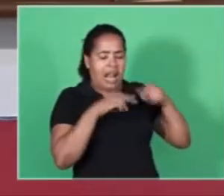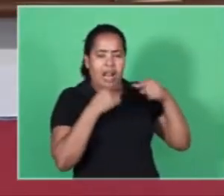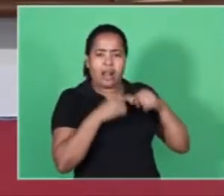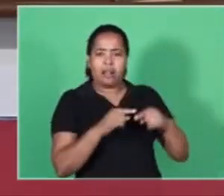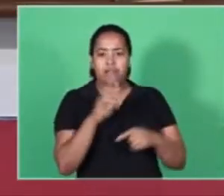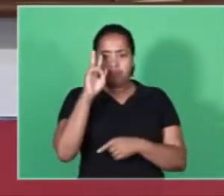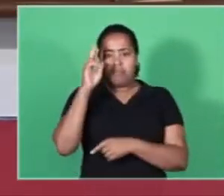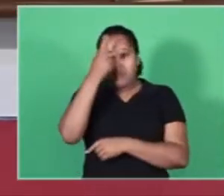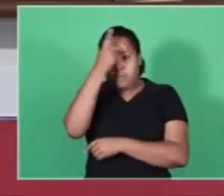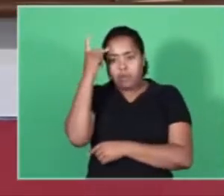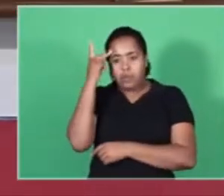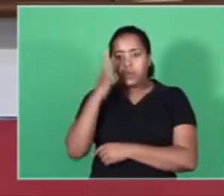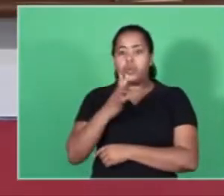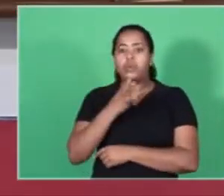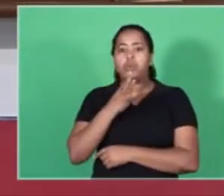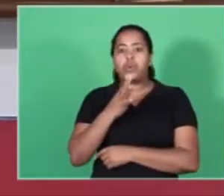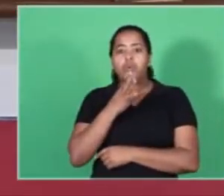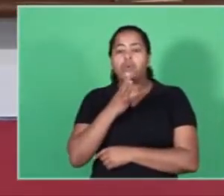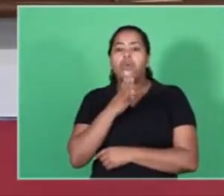If those that know the history,